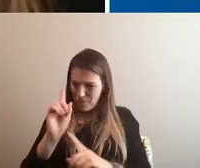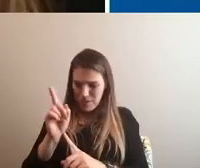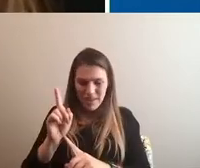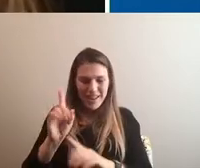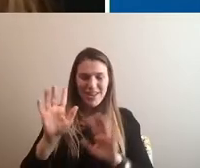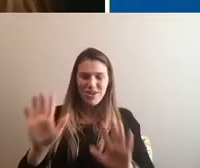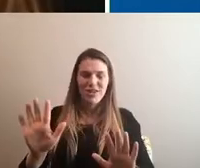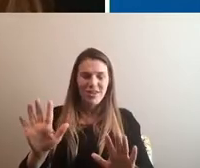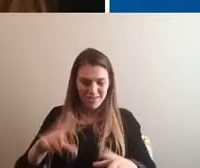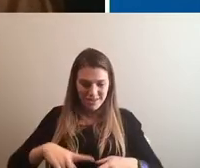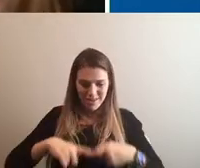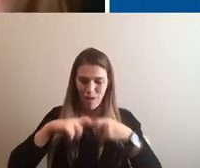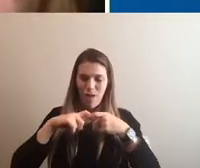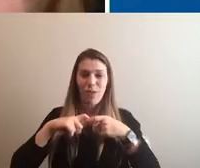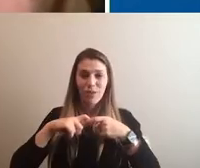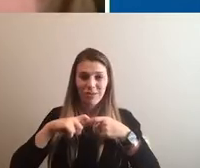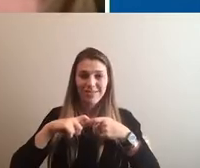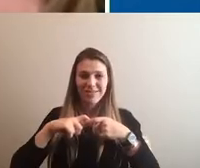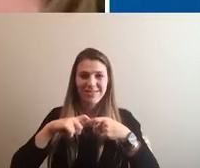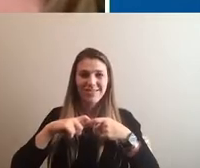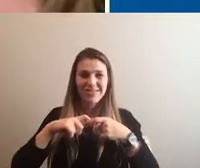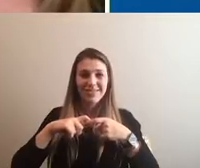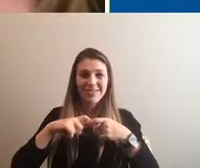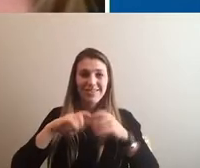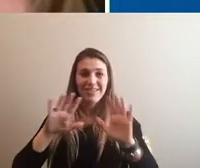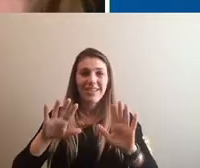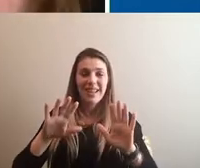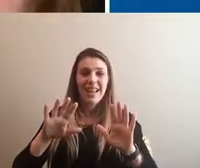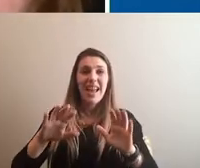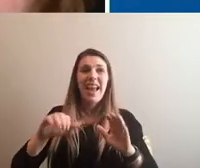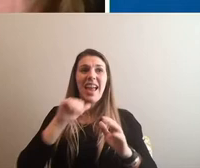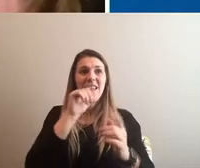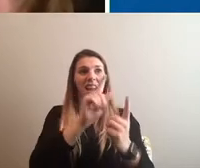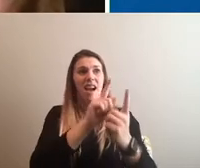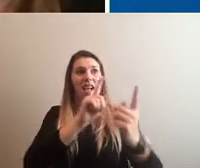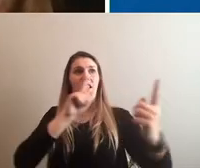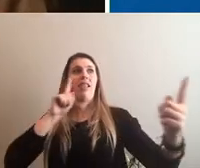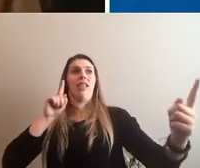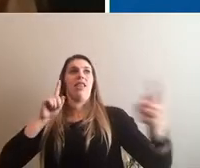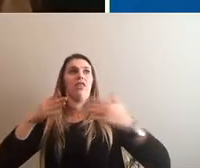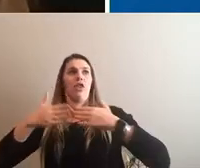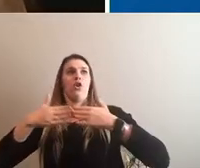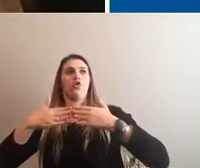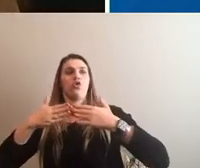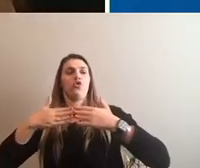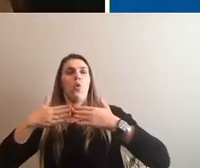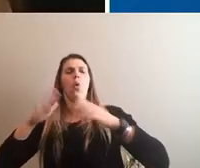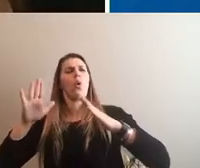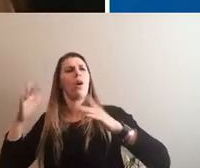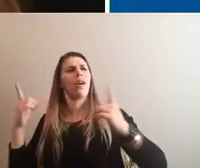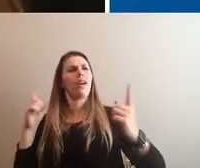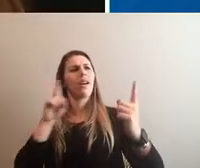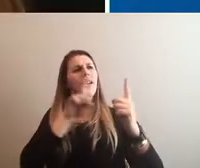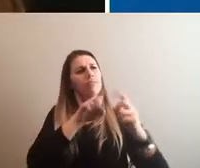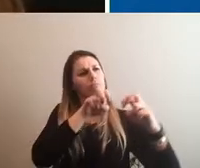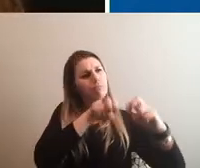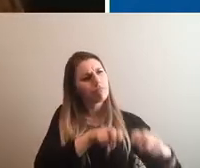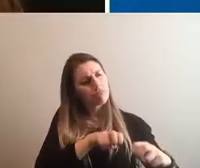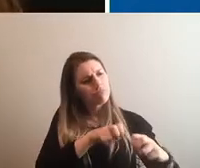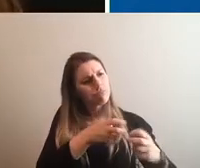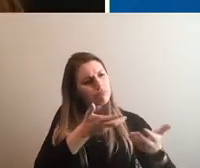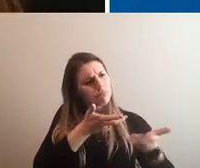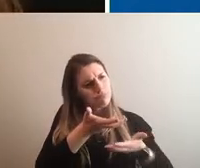to get not from 10 feet away at the door of the room, but come bedside or